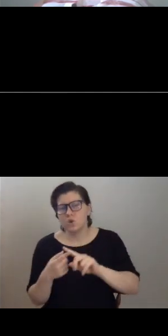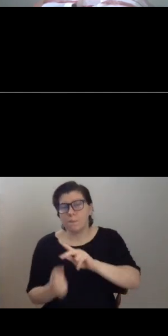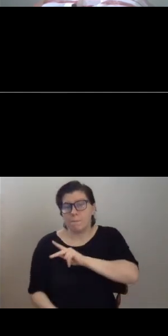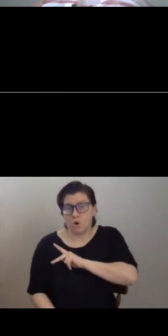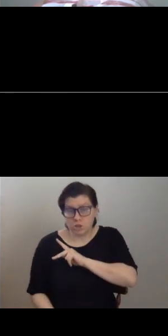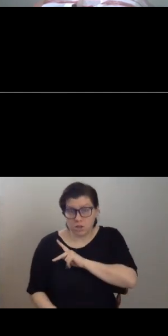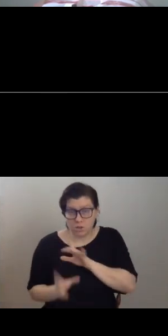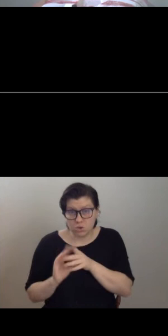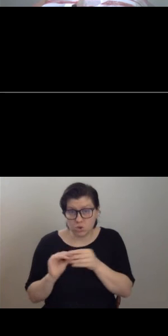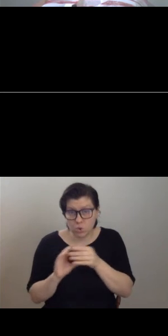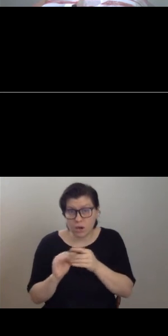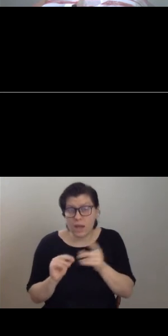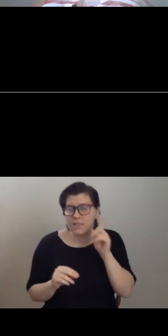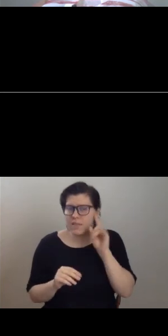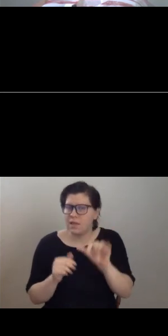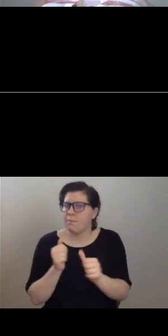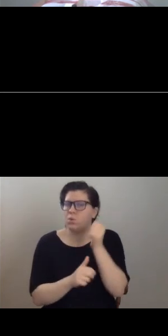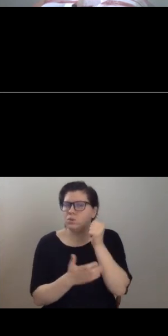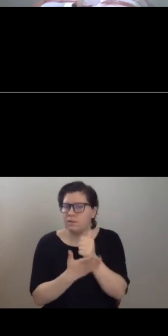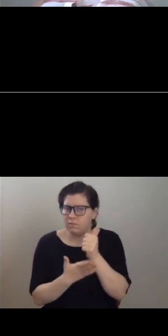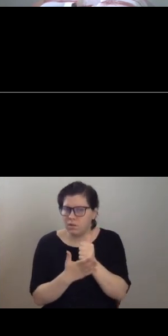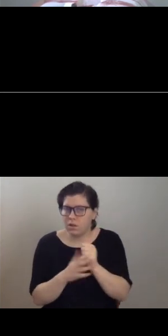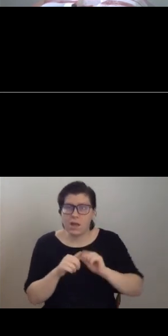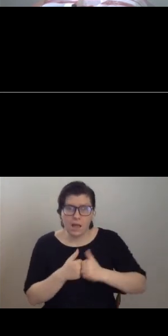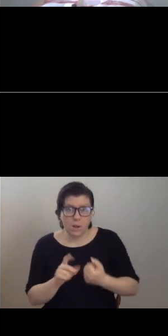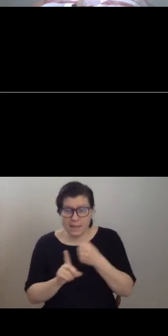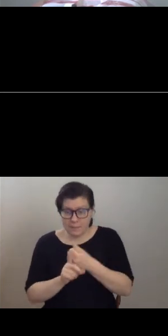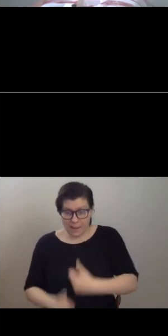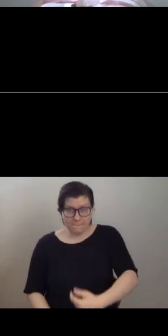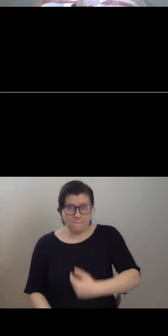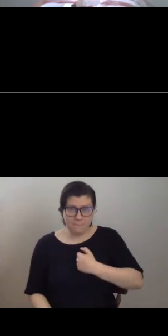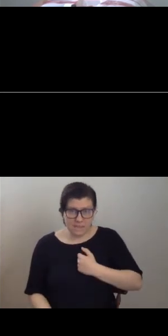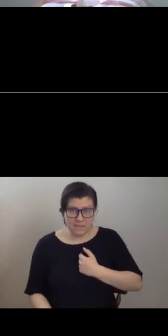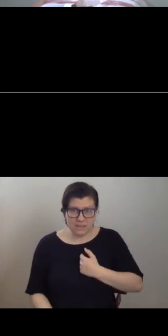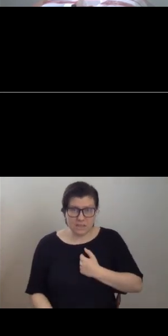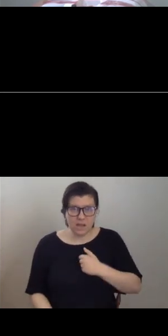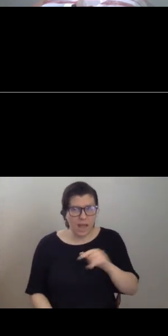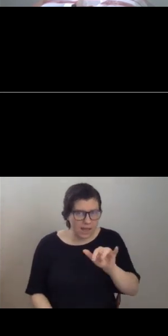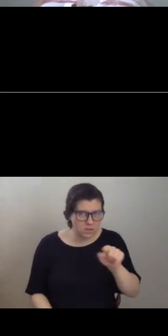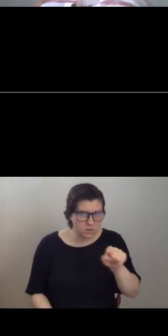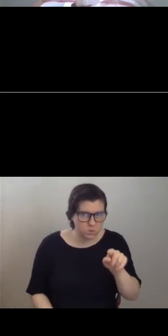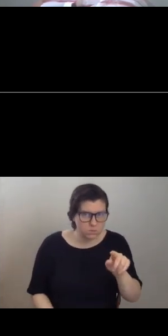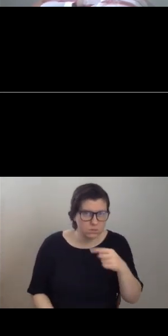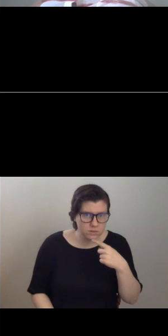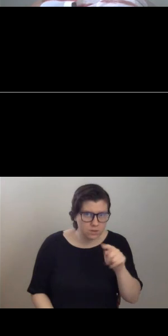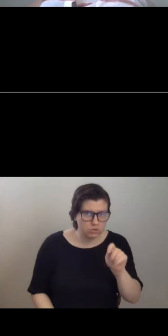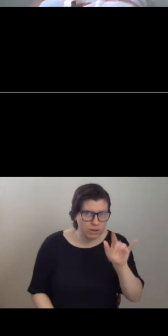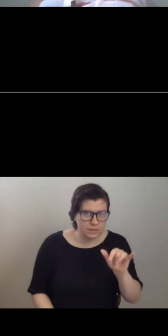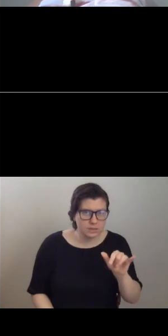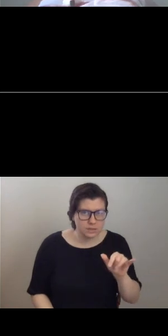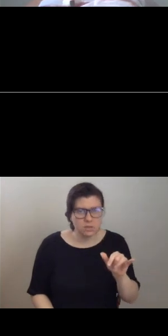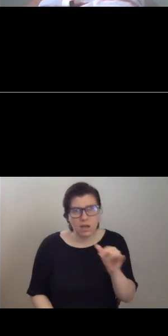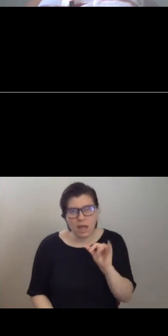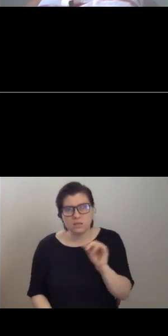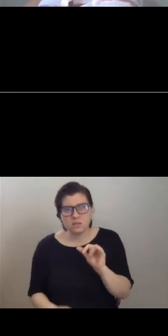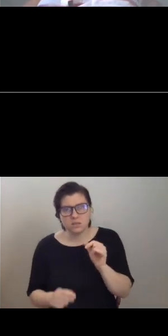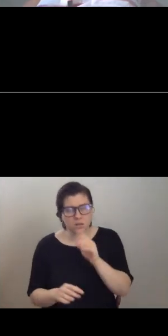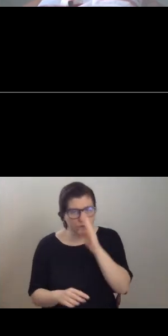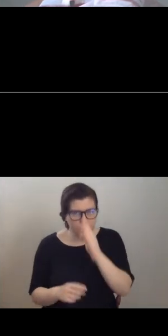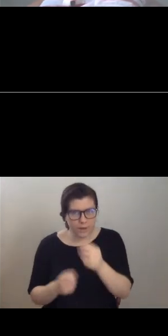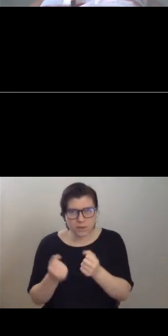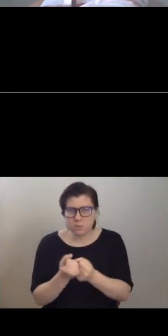be the most helpful. How does it impact me directly, as you said, Tracy, right? Or as direct support